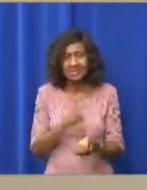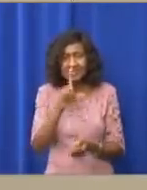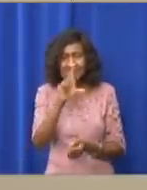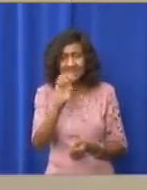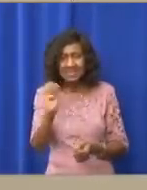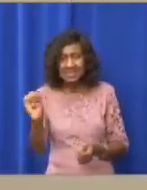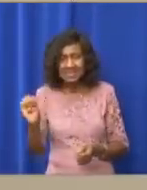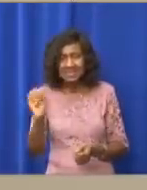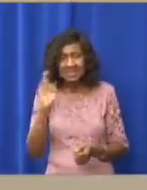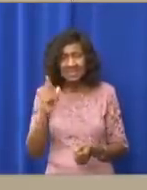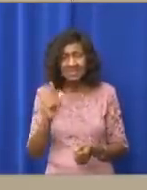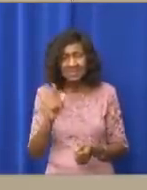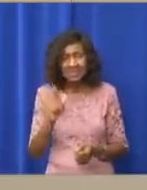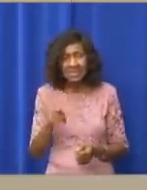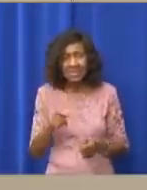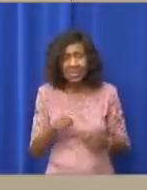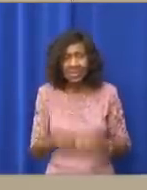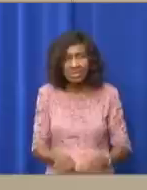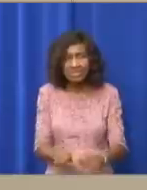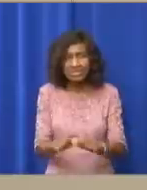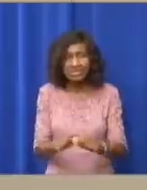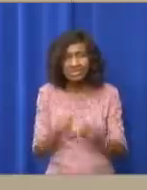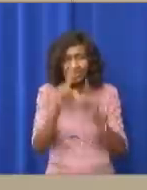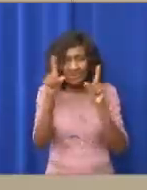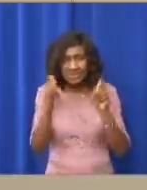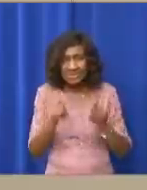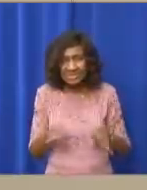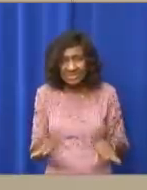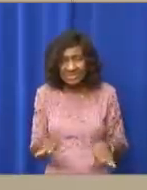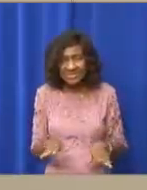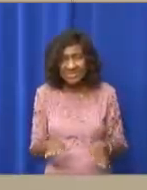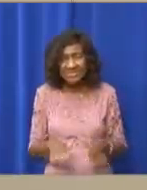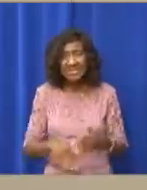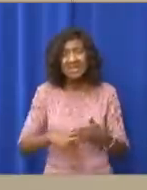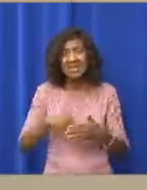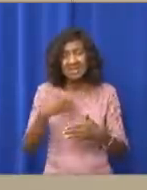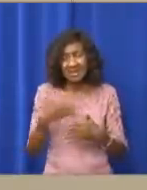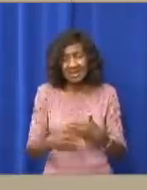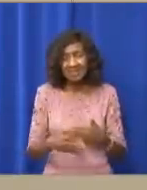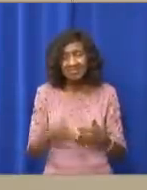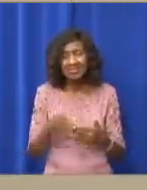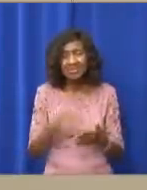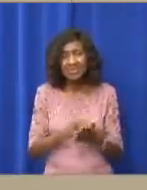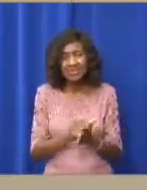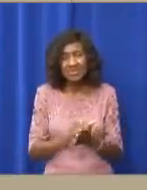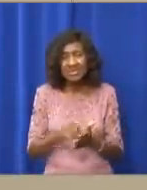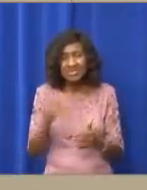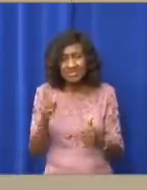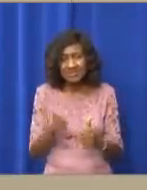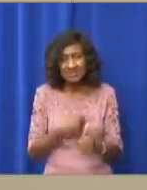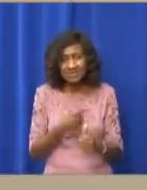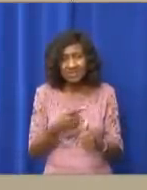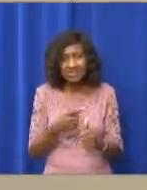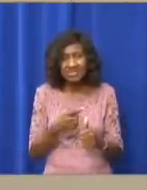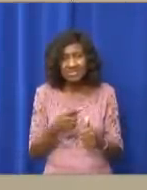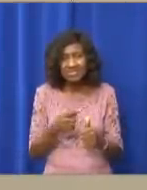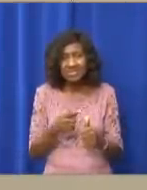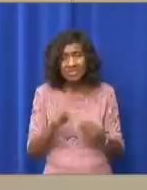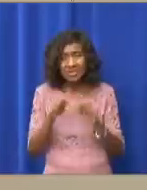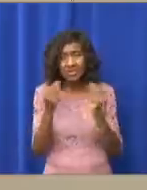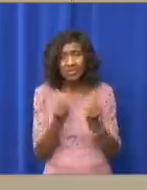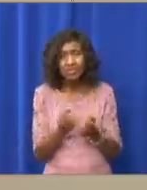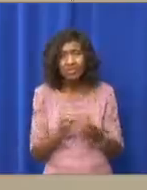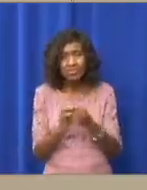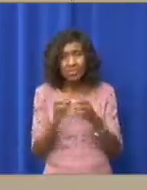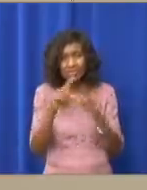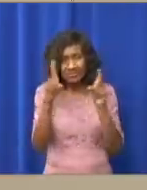continue testing even after these exercises are done, a number of field testing on a random